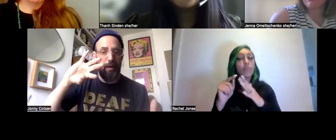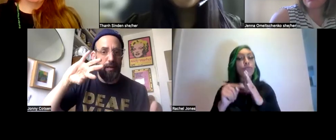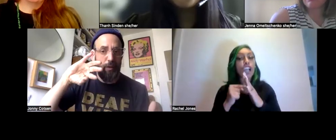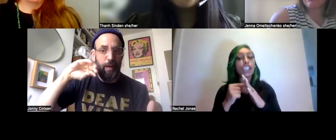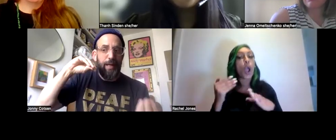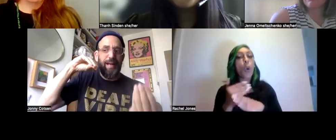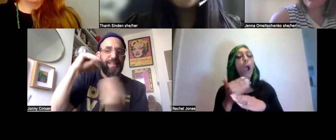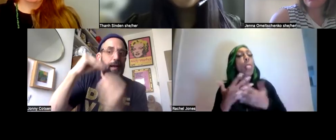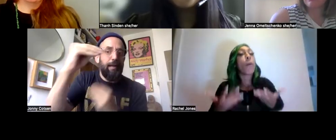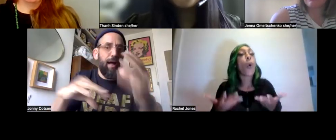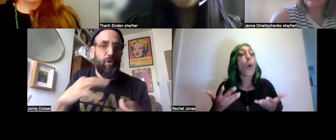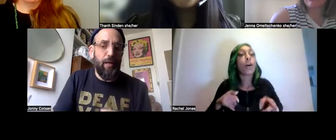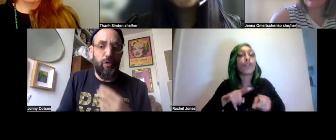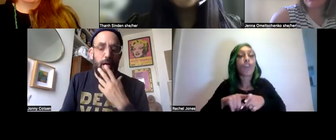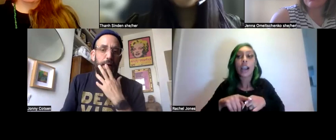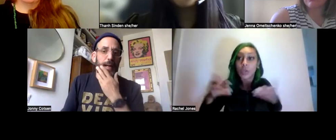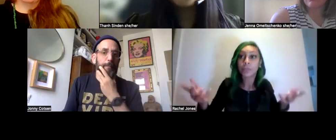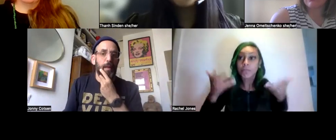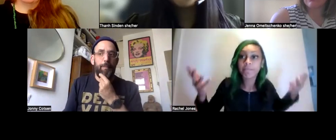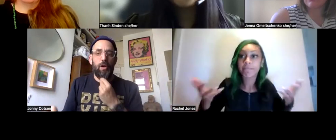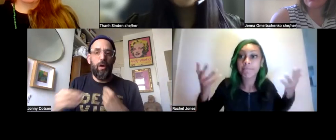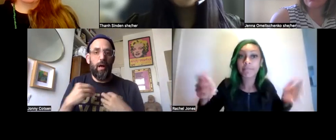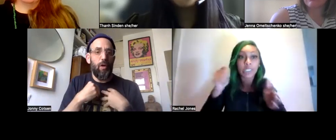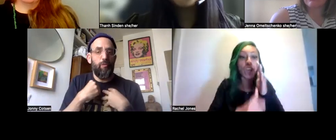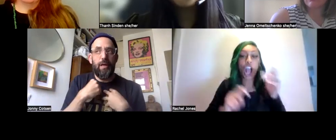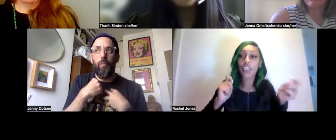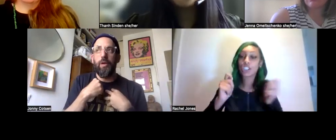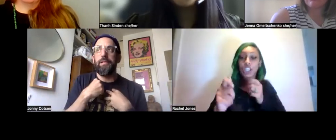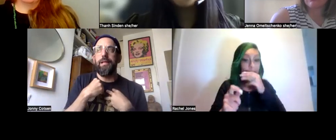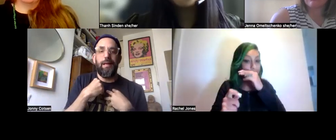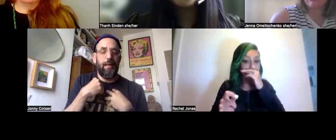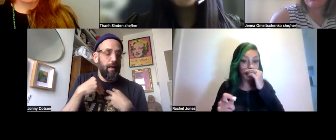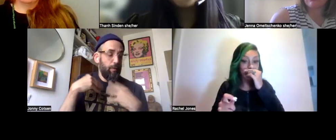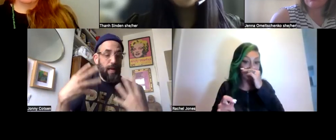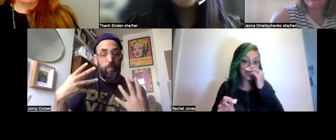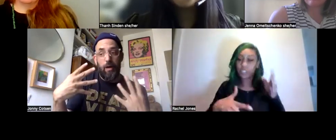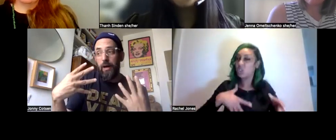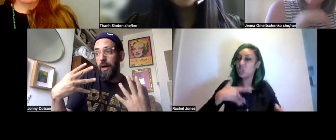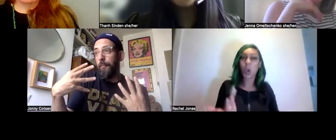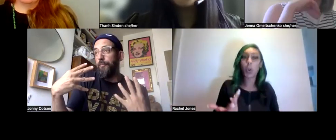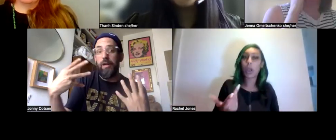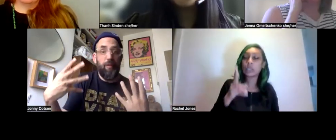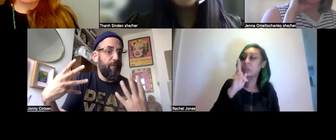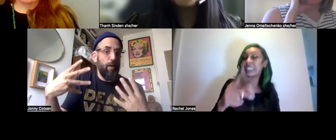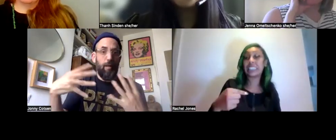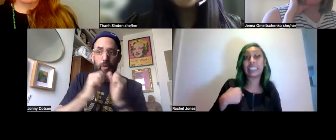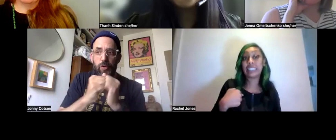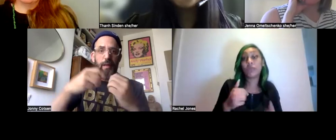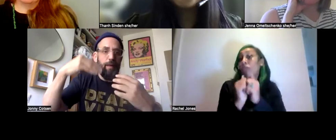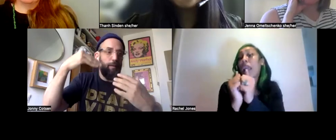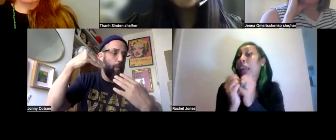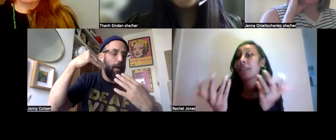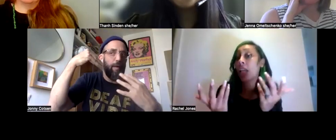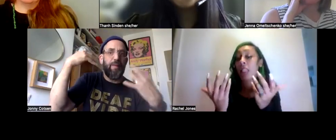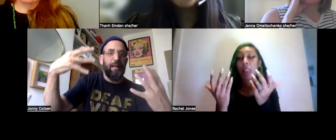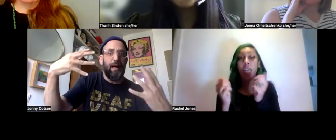moment, trying to instigate that change, because I don't really want to see, I'm really grateful, I